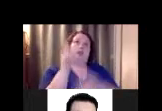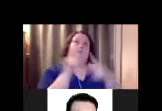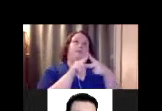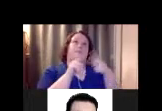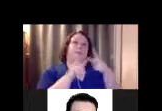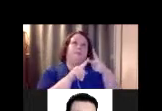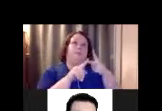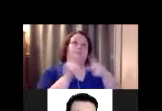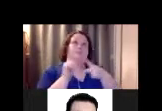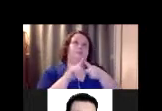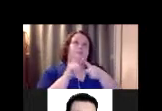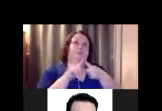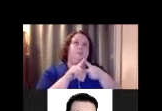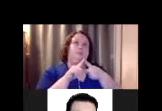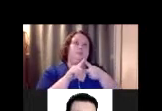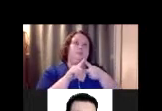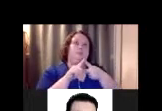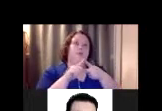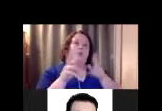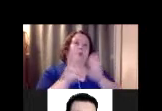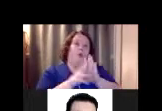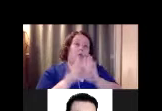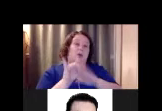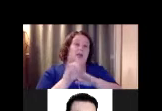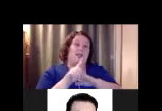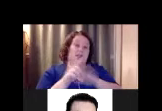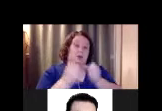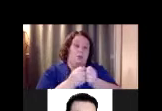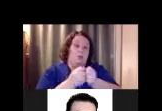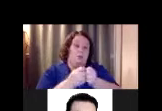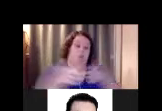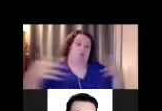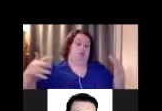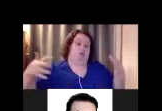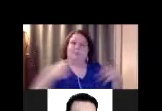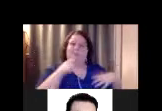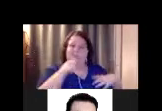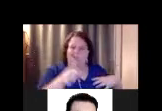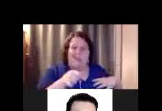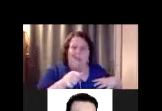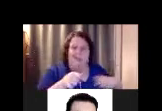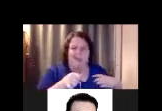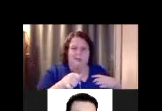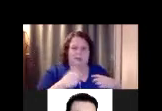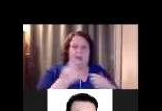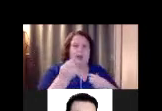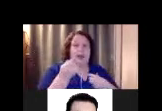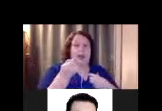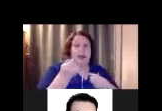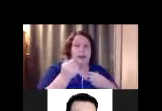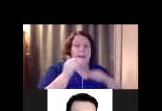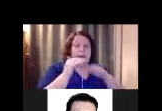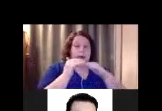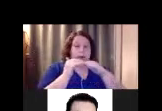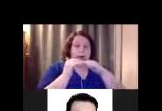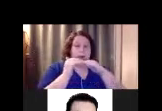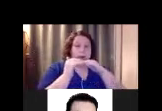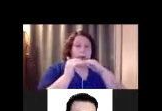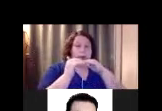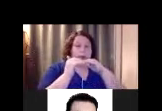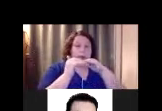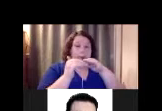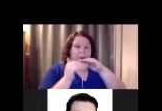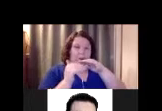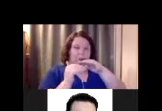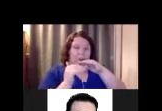not seeing huge growth in Waco ISD. If anything, we're seeing sort of a dip, a plateau, maybe some moderate increases over the